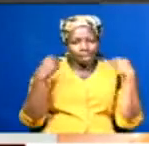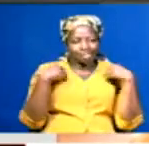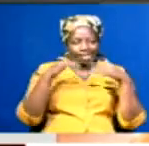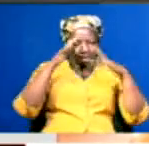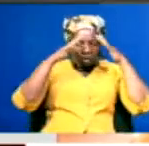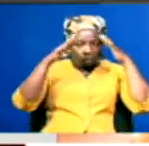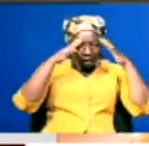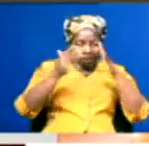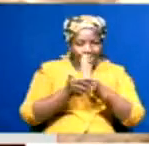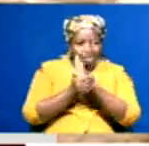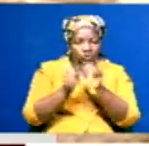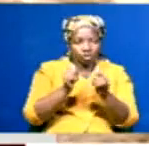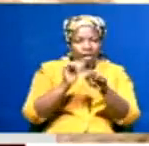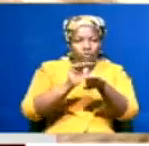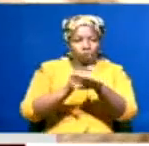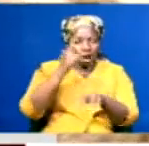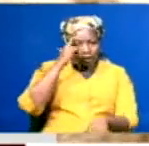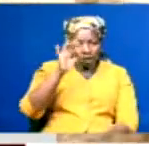the African setting.